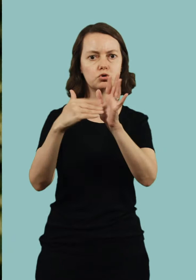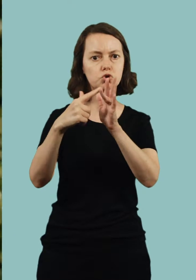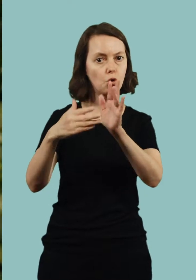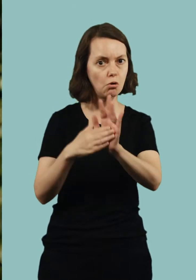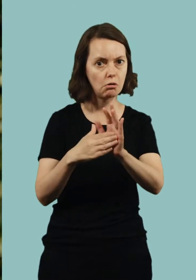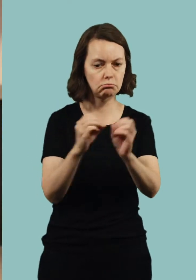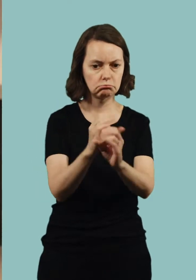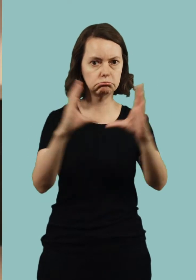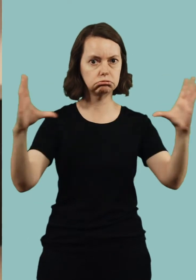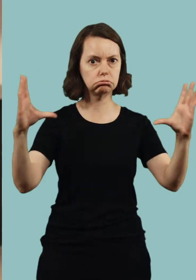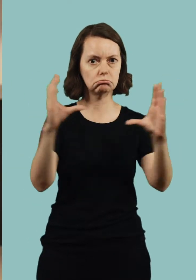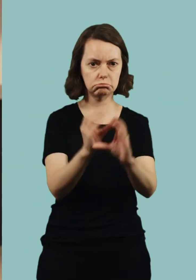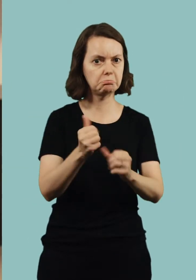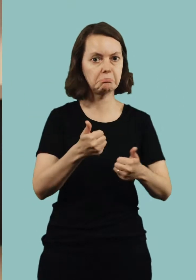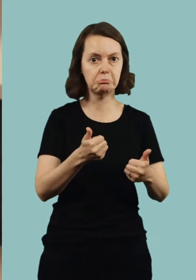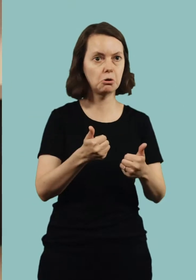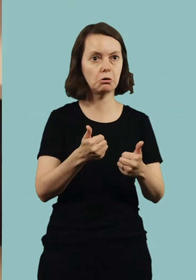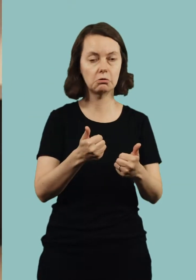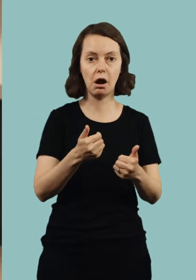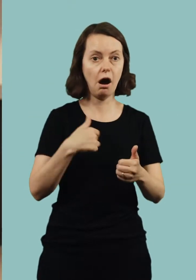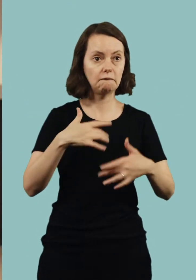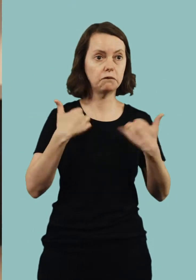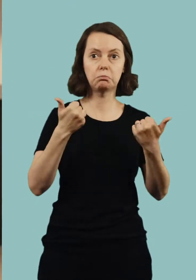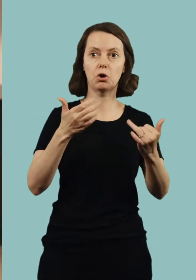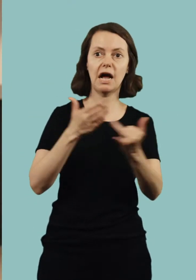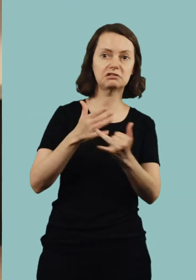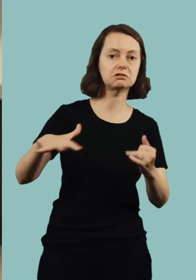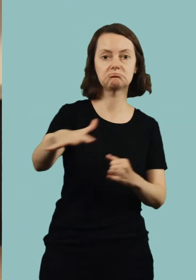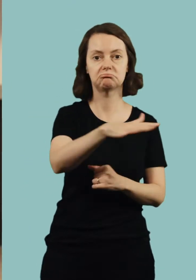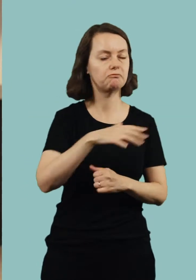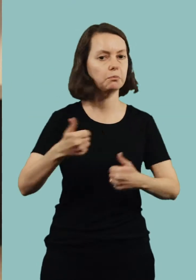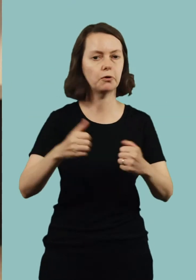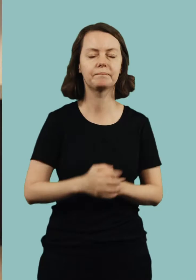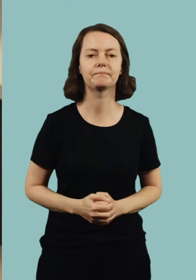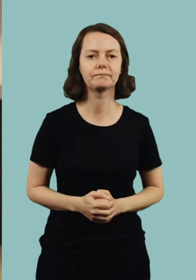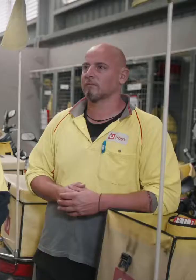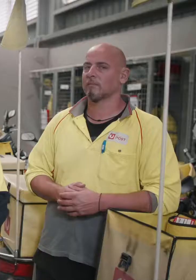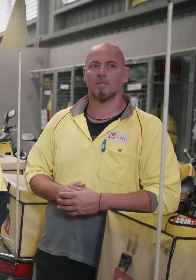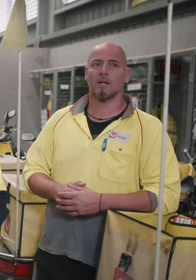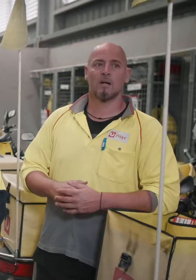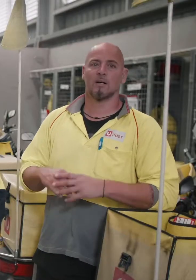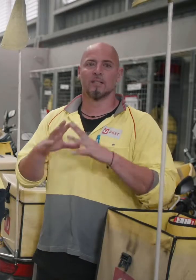screen readers and magnifiers, so that's not a problem. So yeah, so all in all, it's a pretty accessible environment.